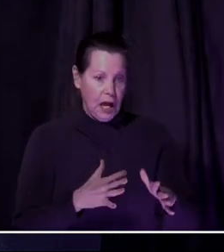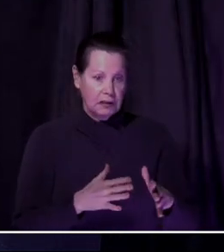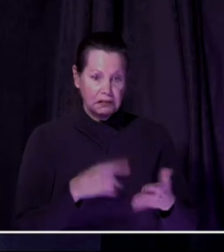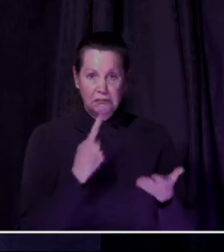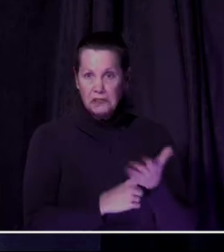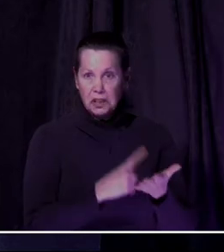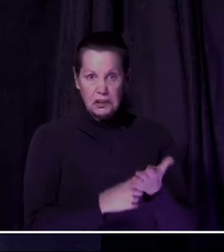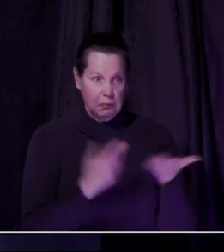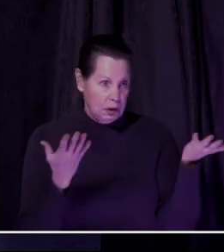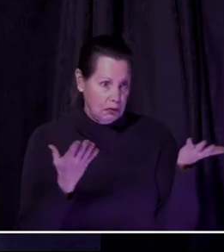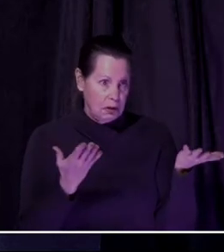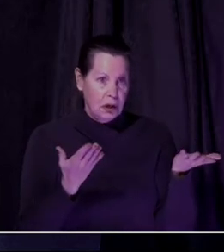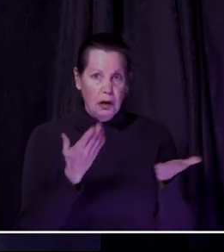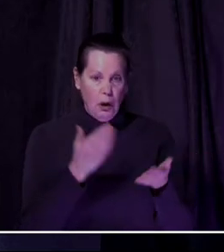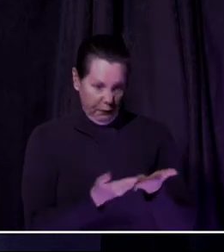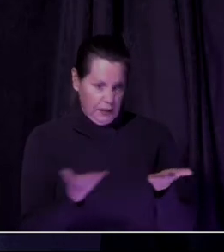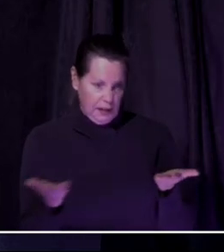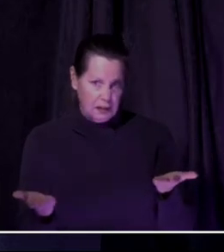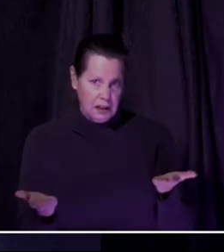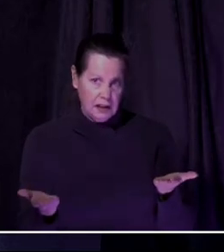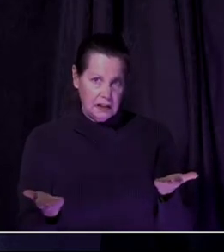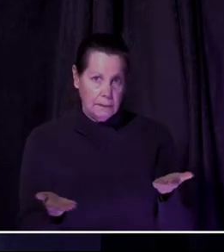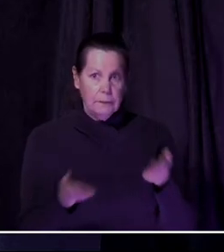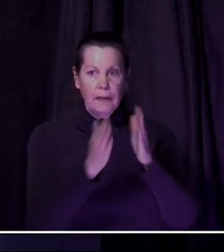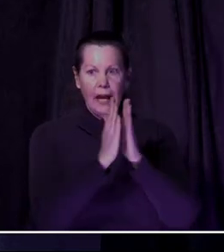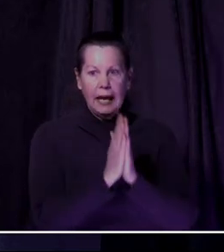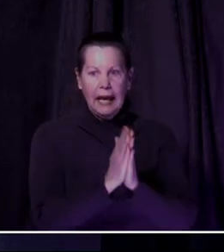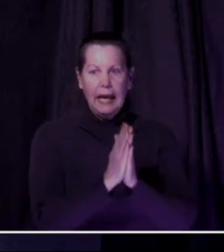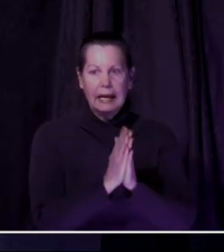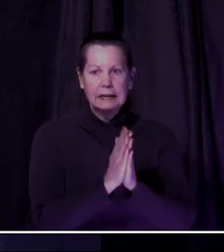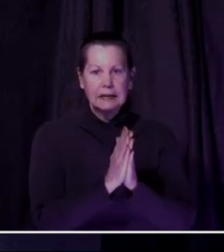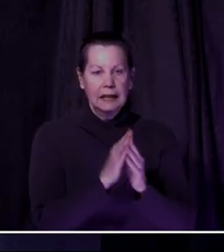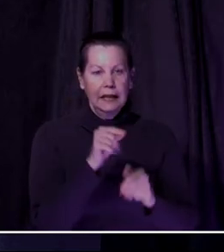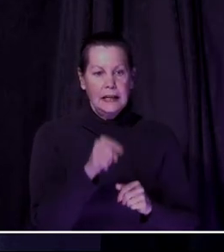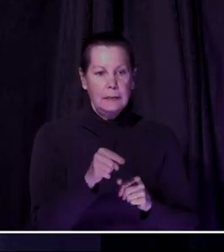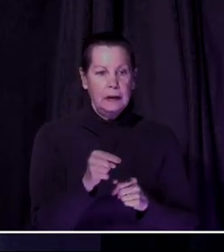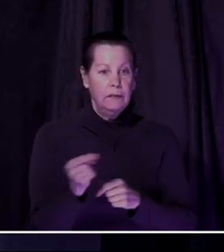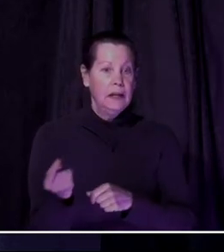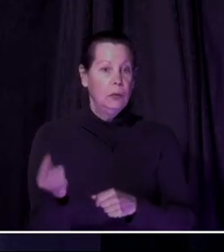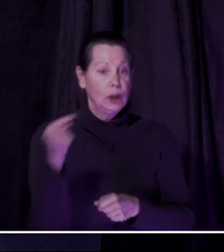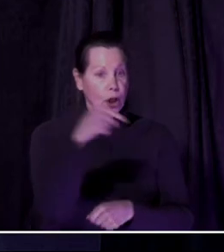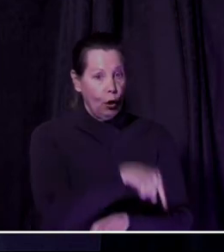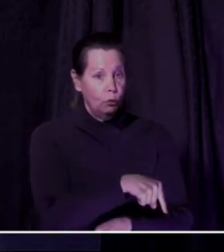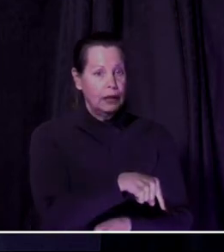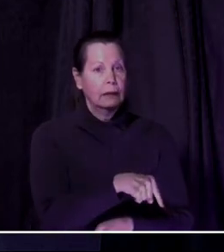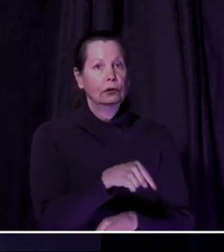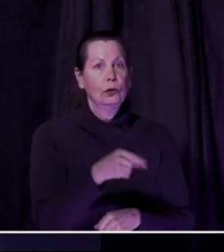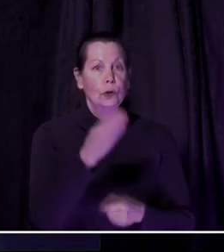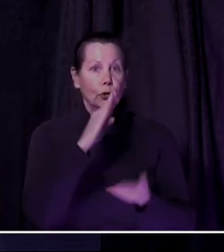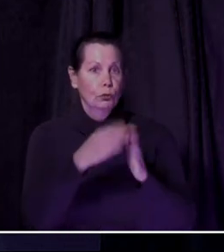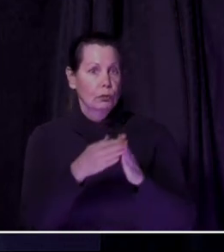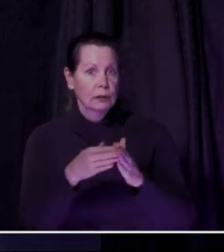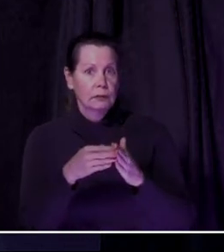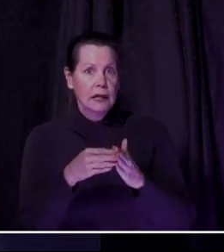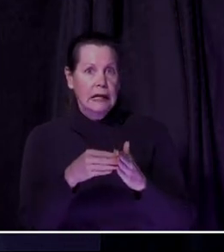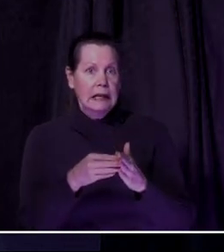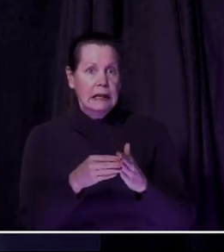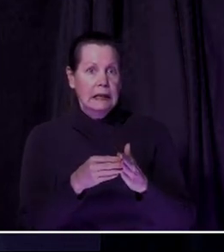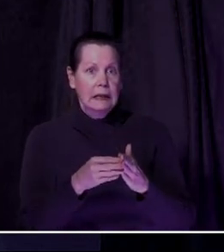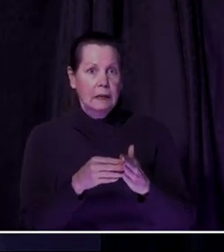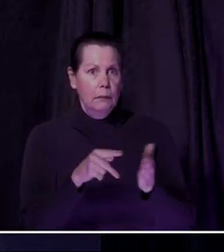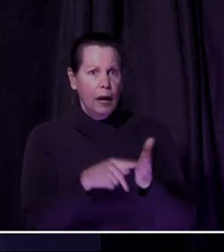dispute over such things, I asked him if he would go to Jerusalem. I asked Paul, hey, would you go to